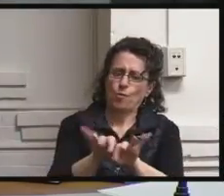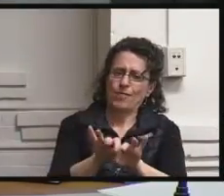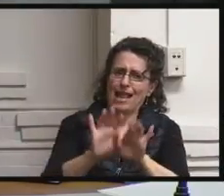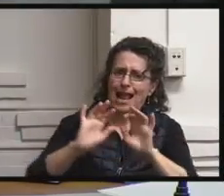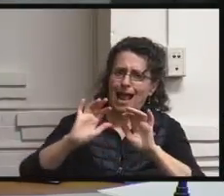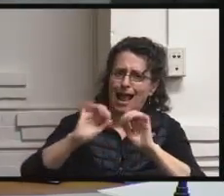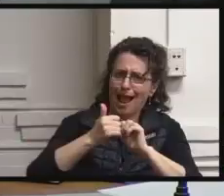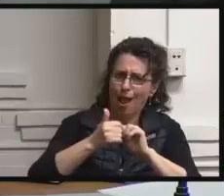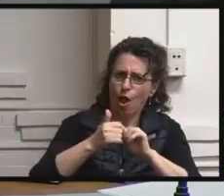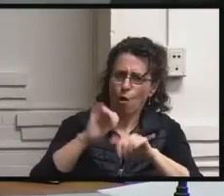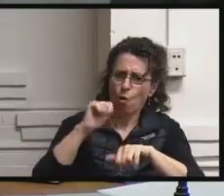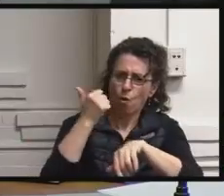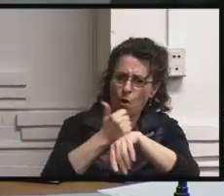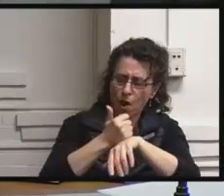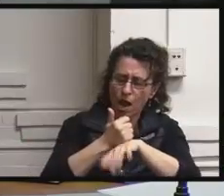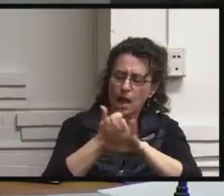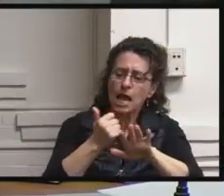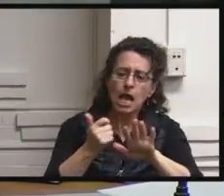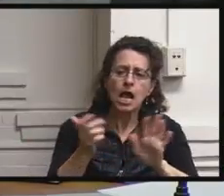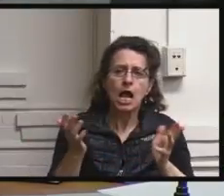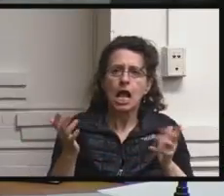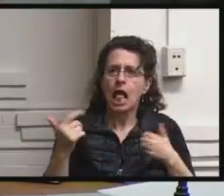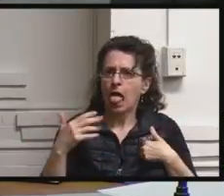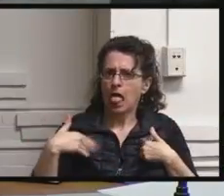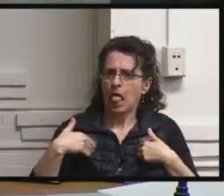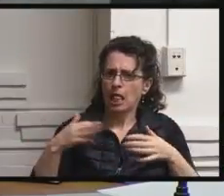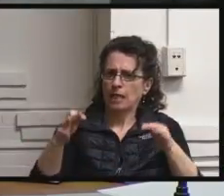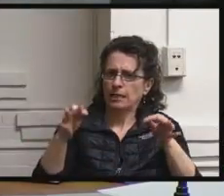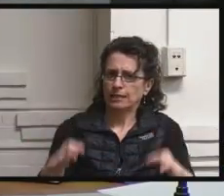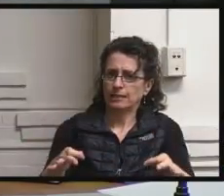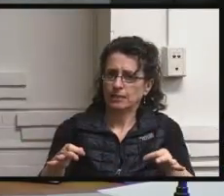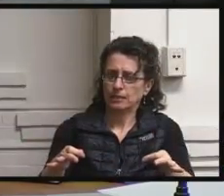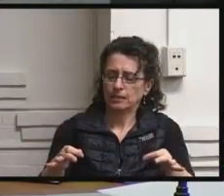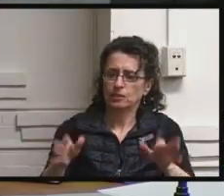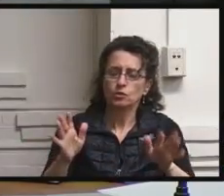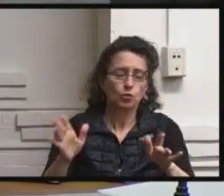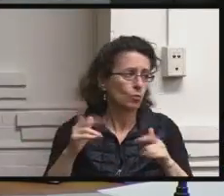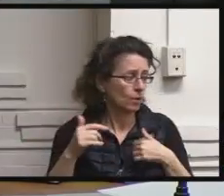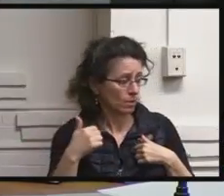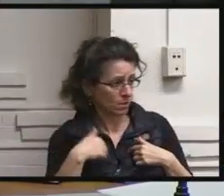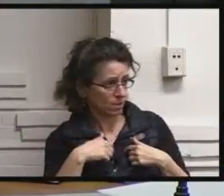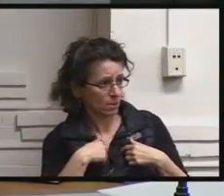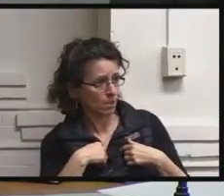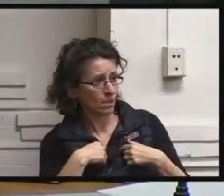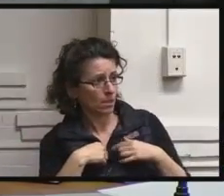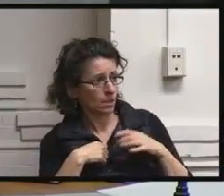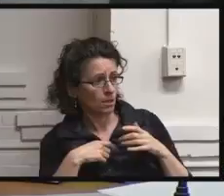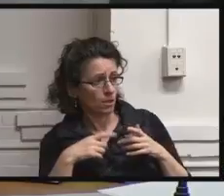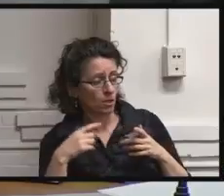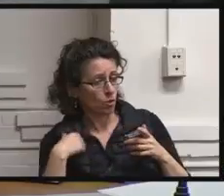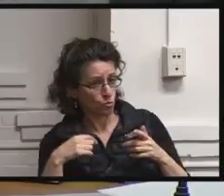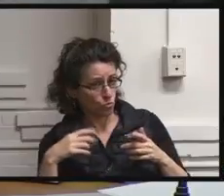question. Let's continue to consider that. Are you counting me among the three? No. Well, put me in there. Well, there's four. You